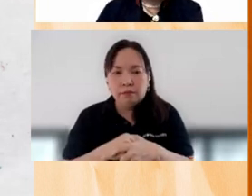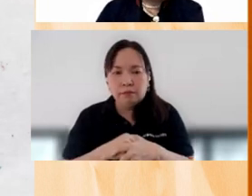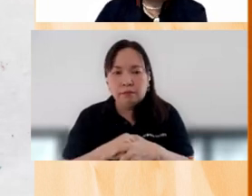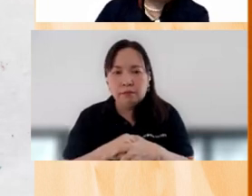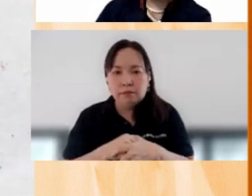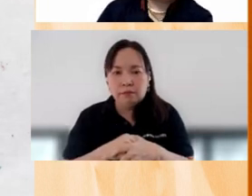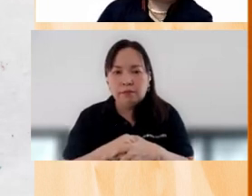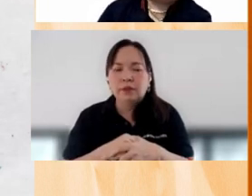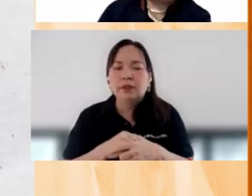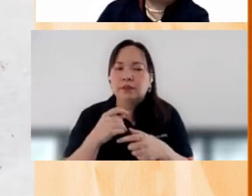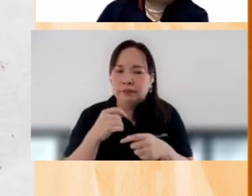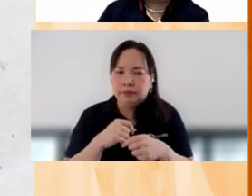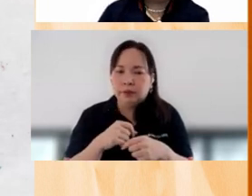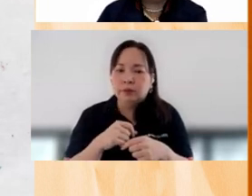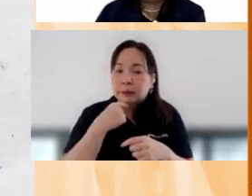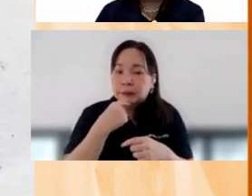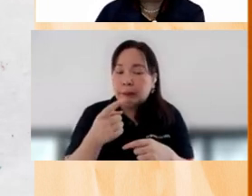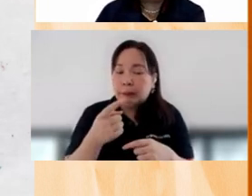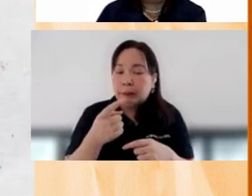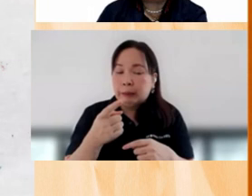stress. This is a result of